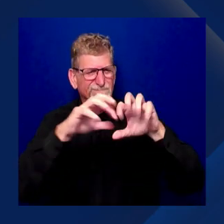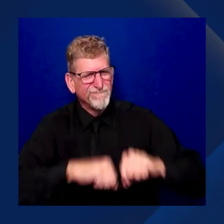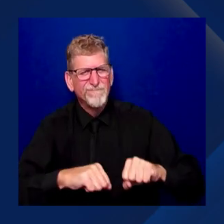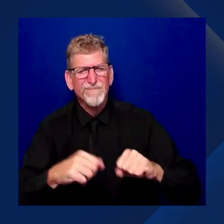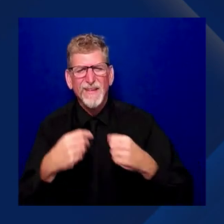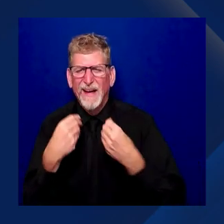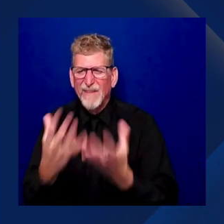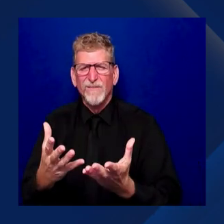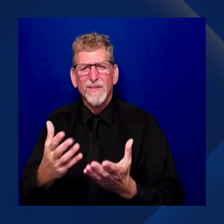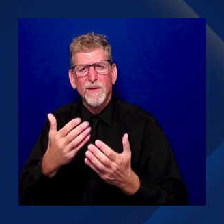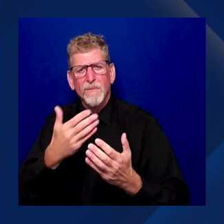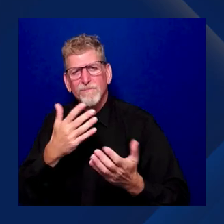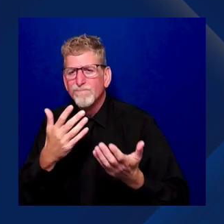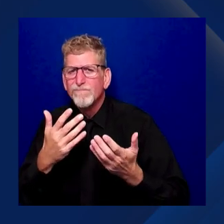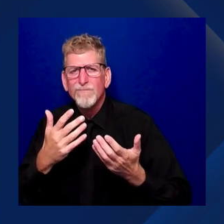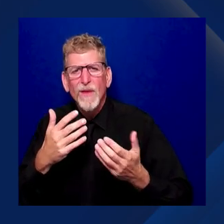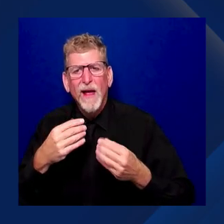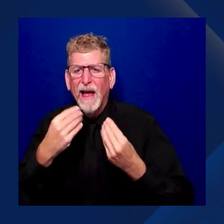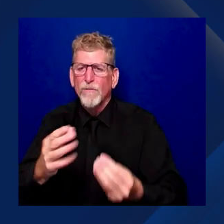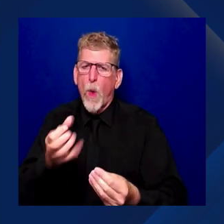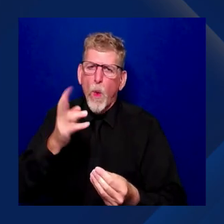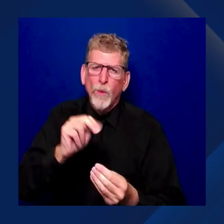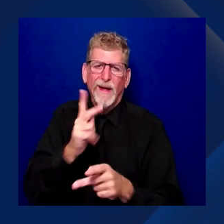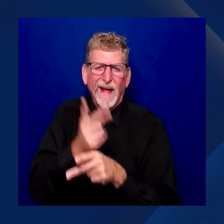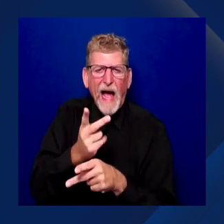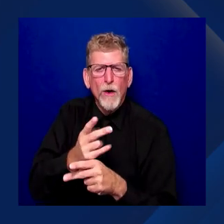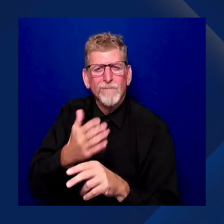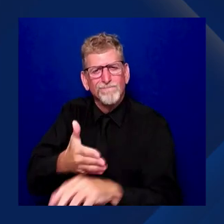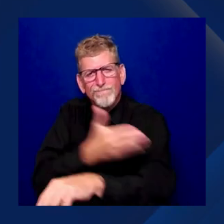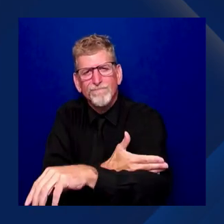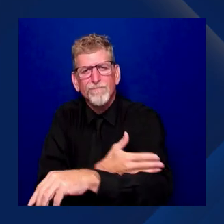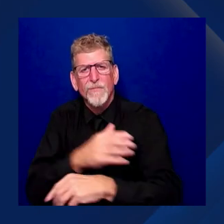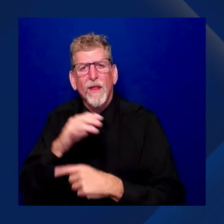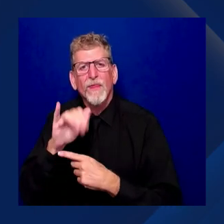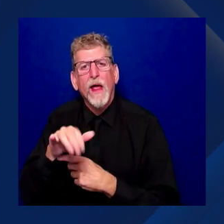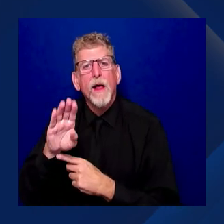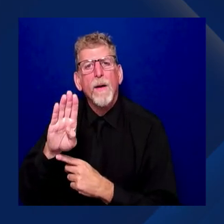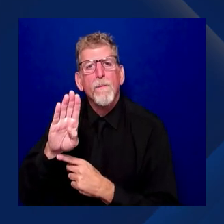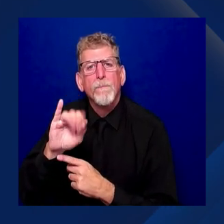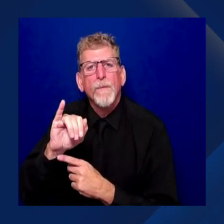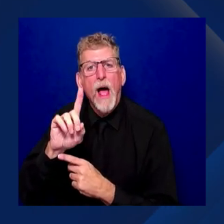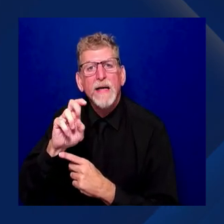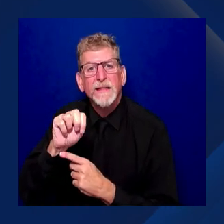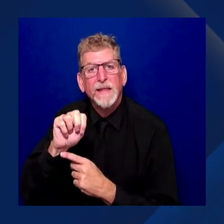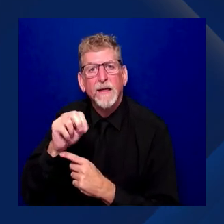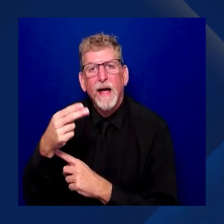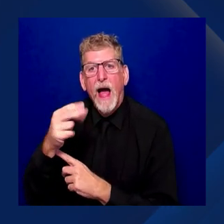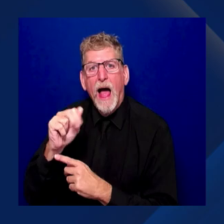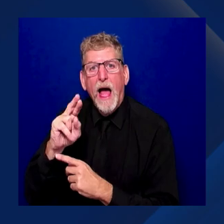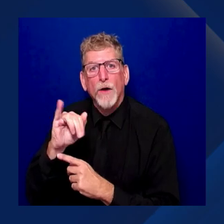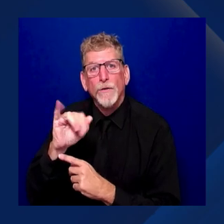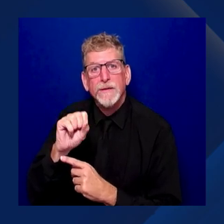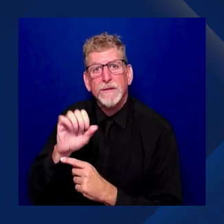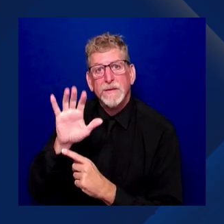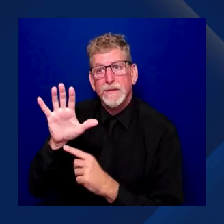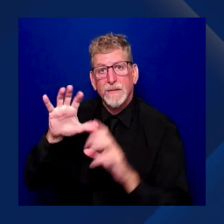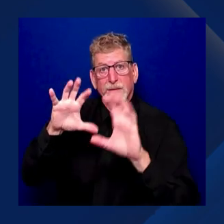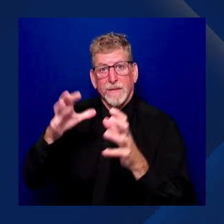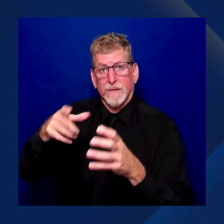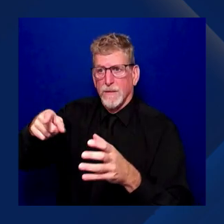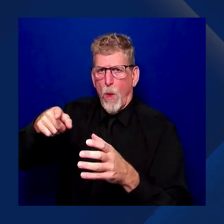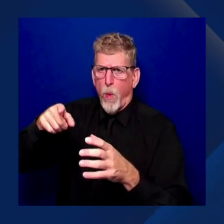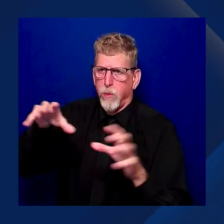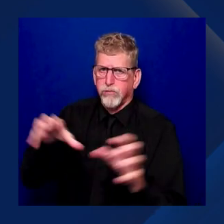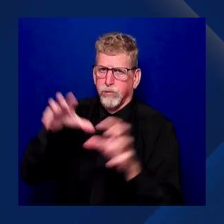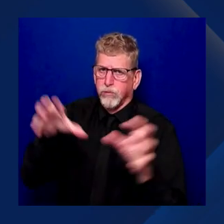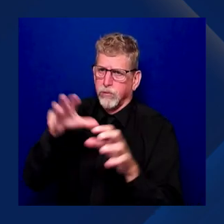advocate for the resources we need to advance safety, security, and equity for women in America. The president's